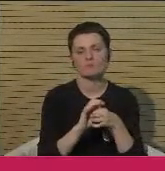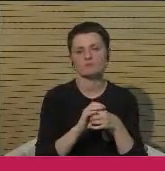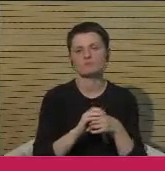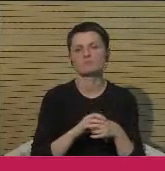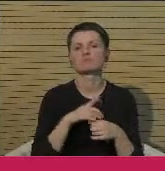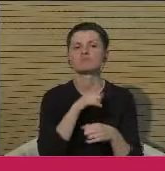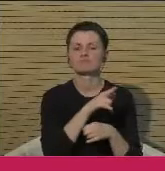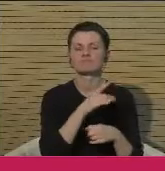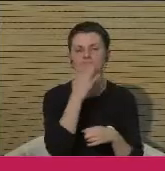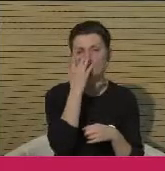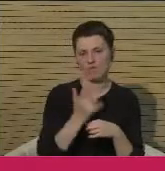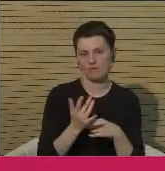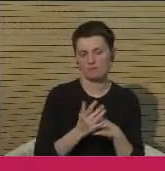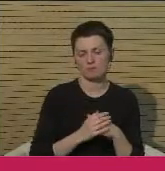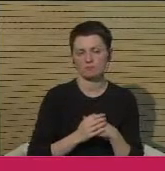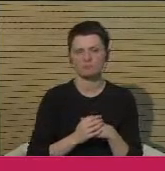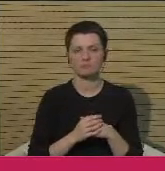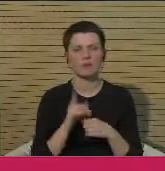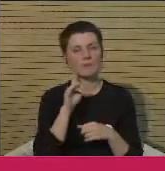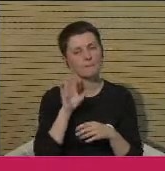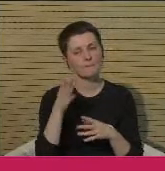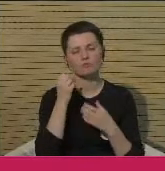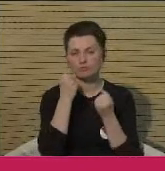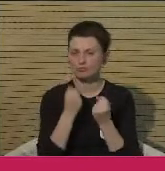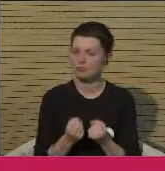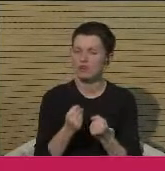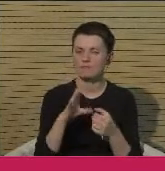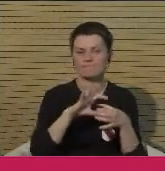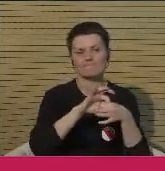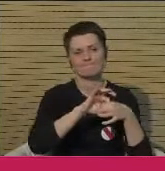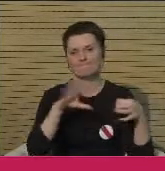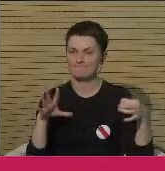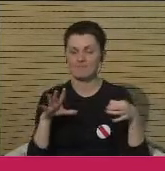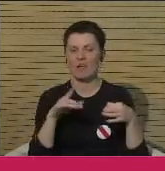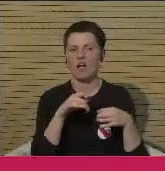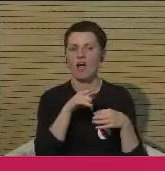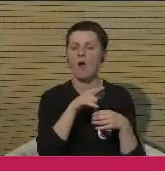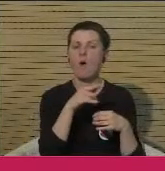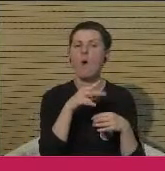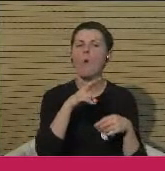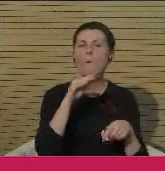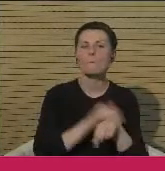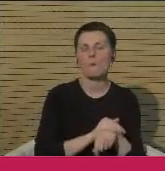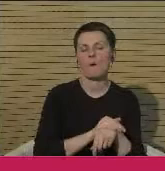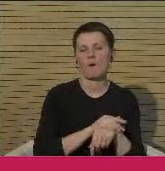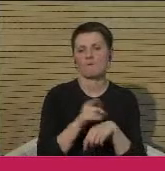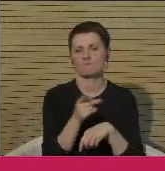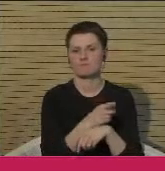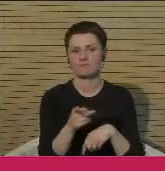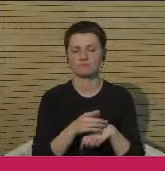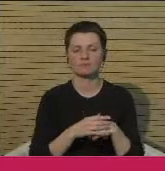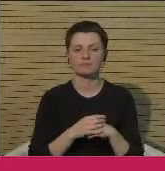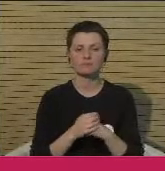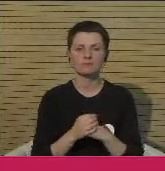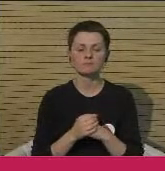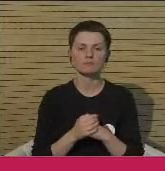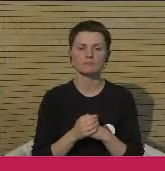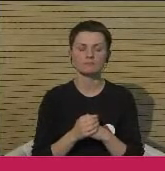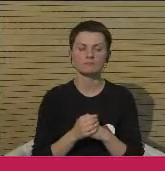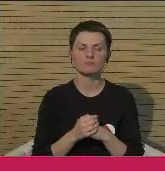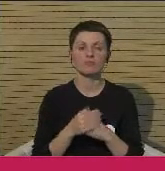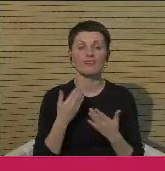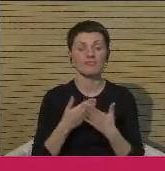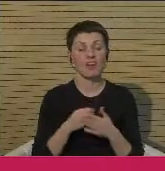still Belarus will stay economically connected with the Russian Federation, and those bilateral agreements will be